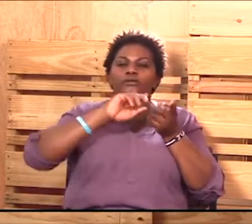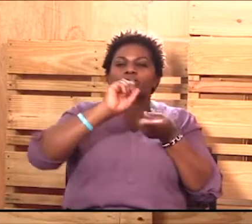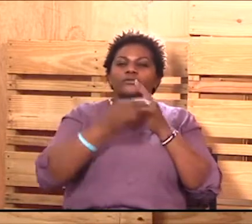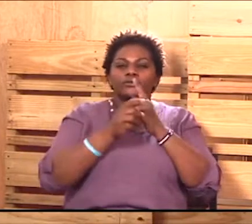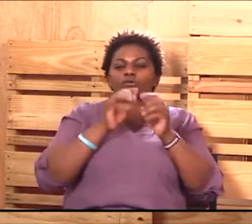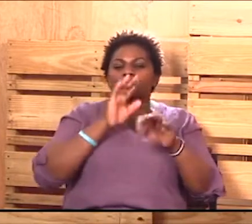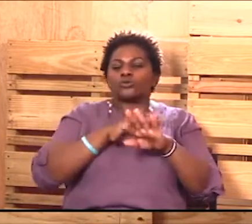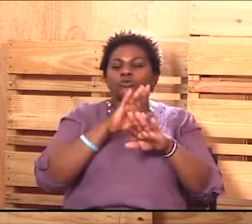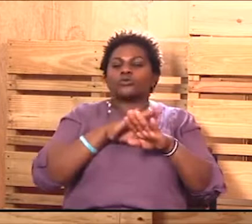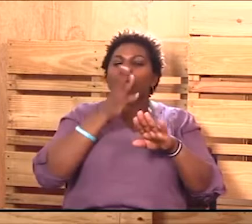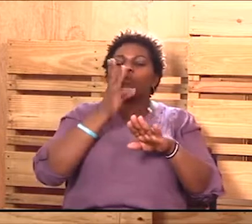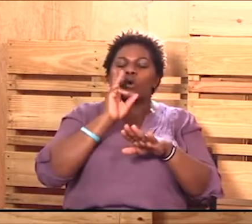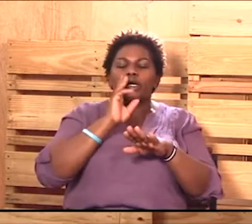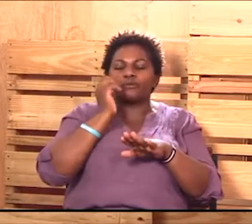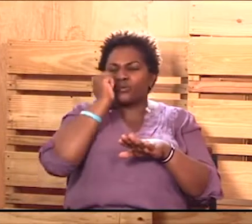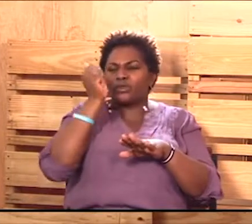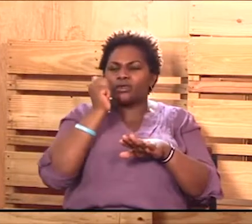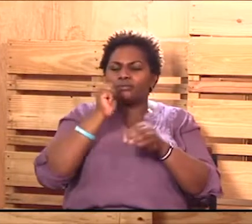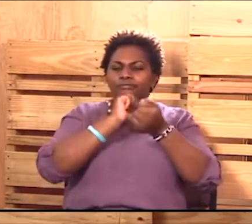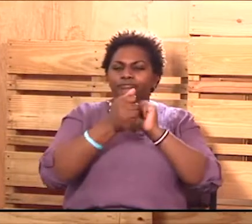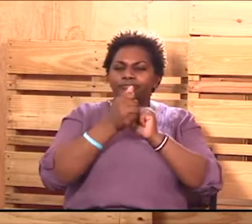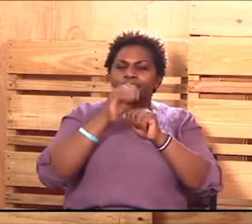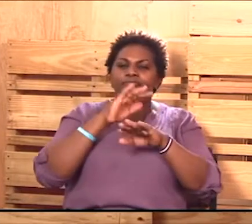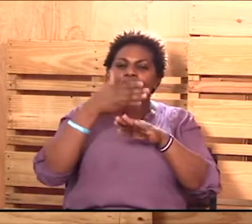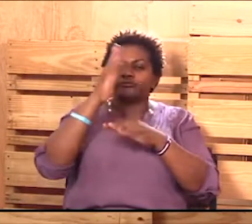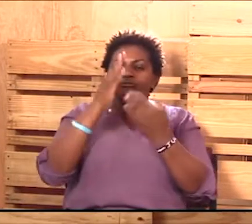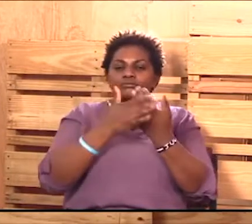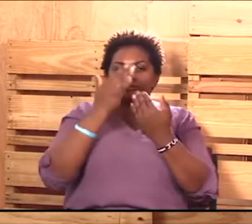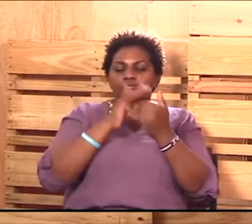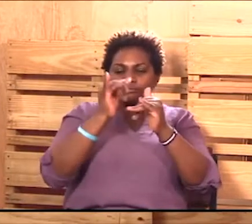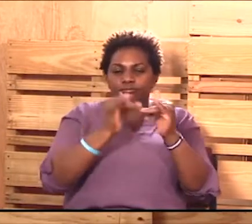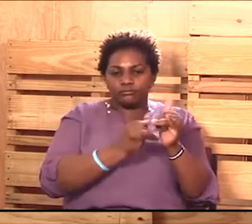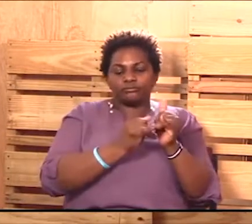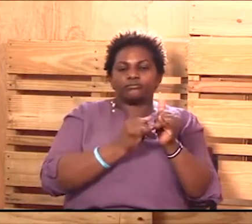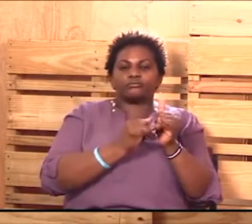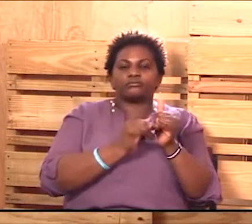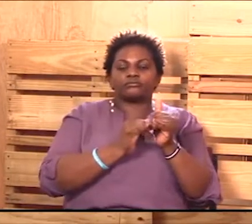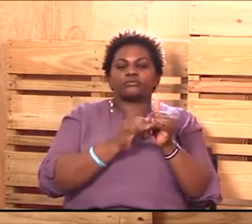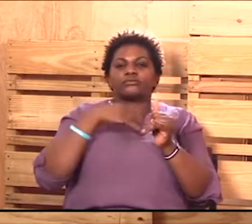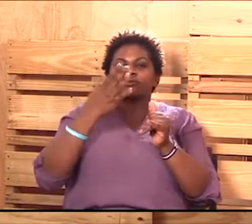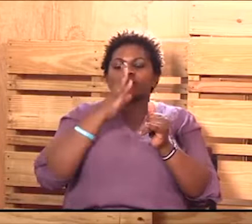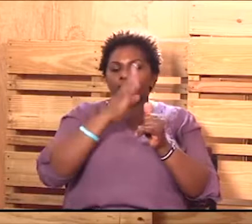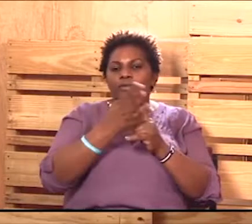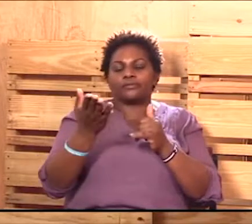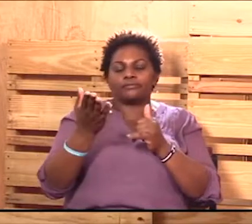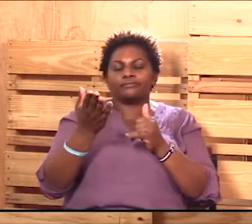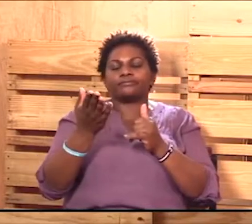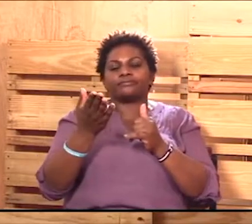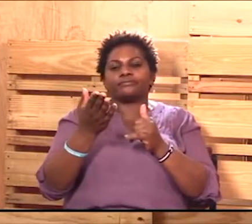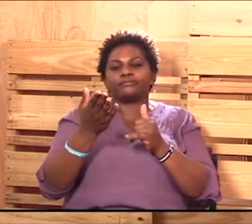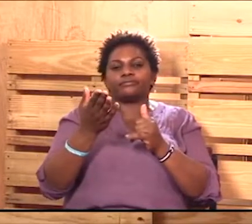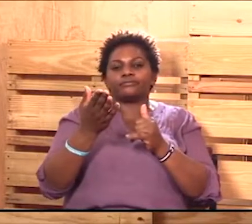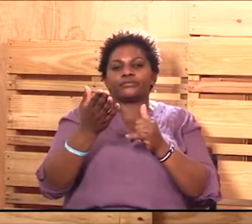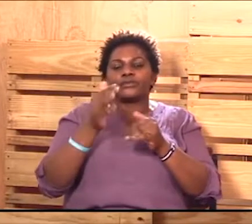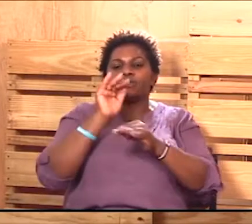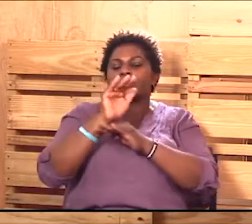fresh water. So that shows that God cared for each one of them. And he was always there for them. And so